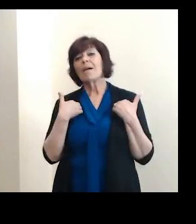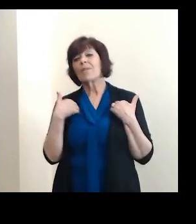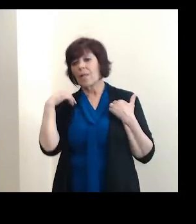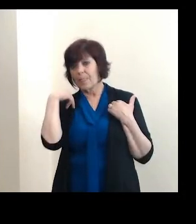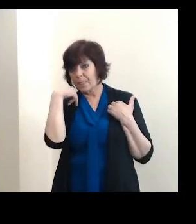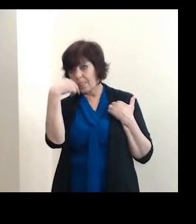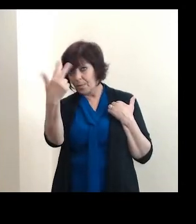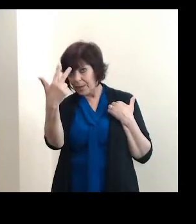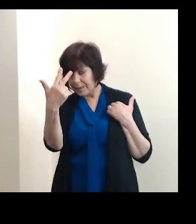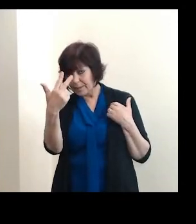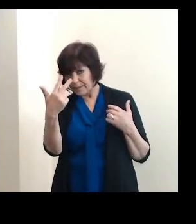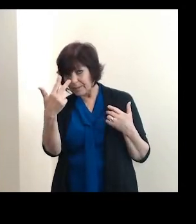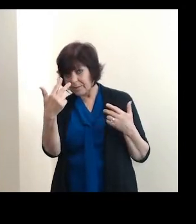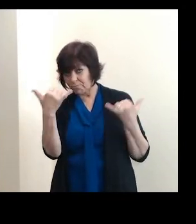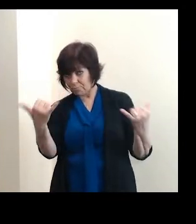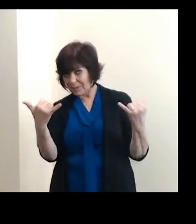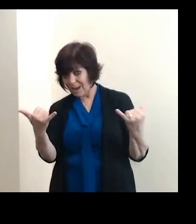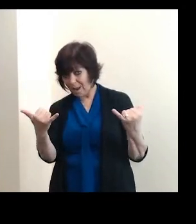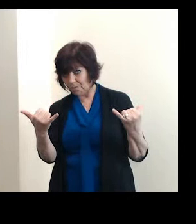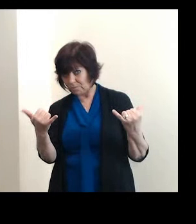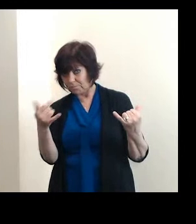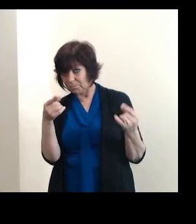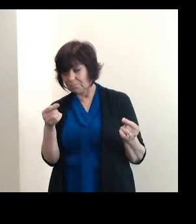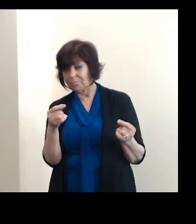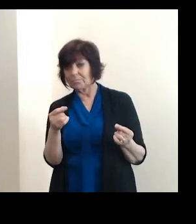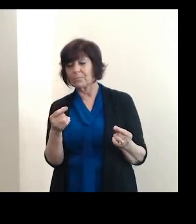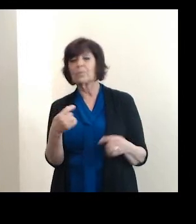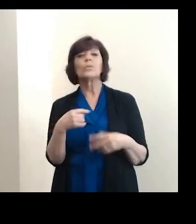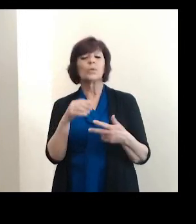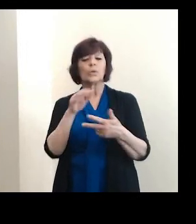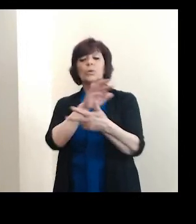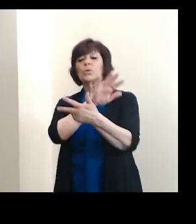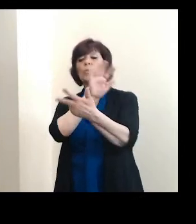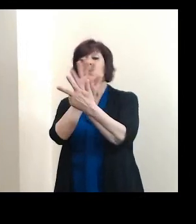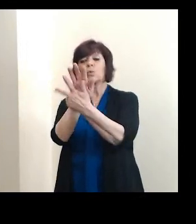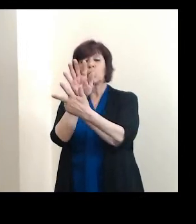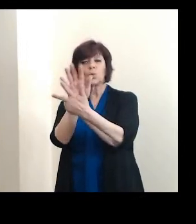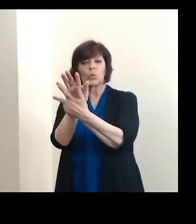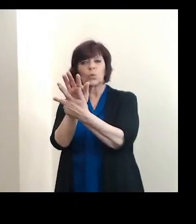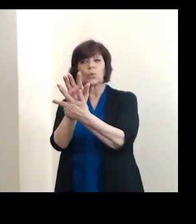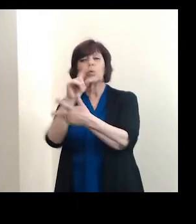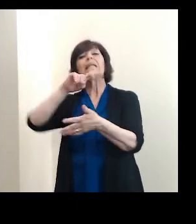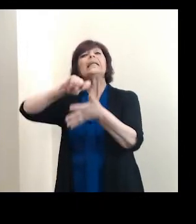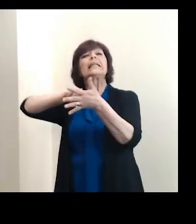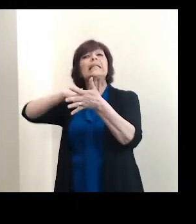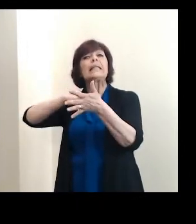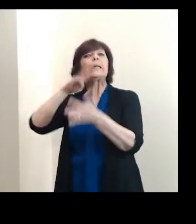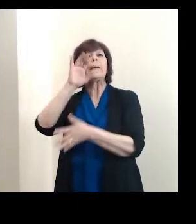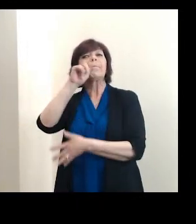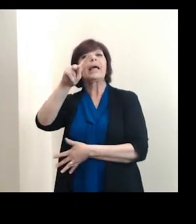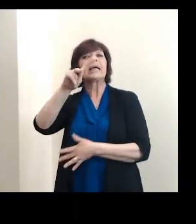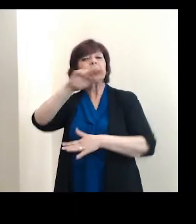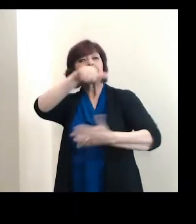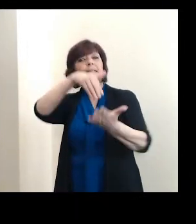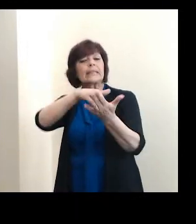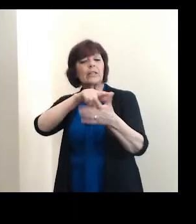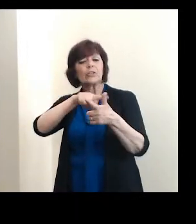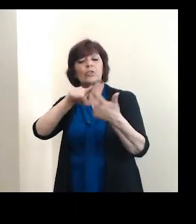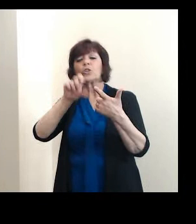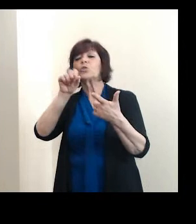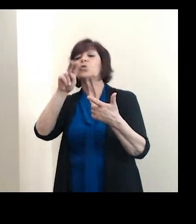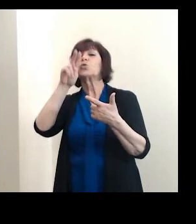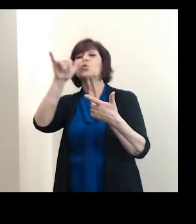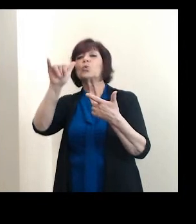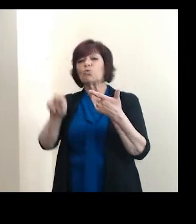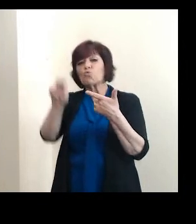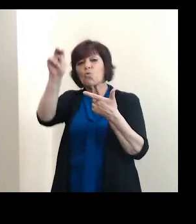3 sites that are active right now. 2, one at the Key Bank Center, one at SUNY Erie North, and